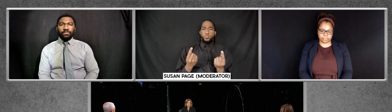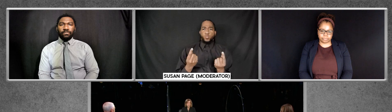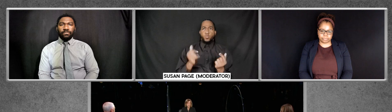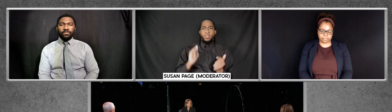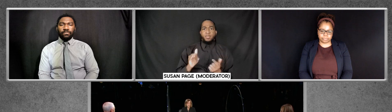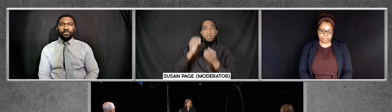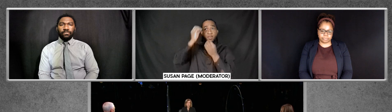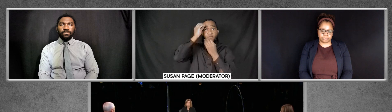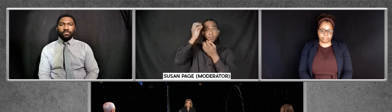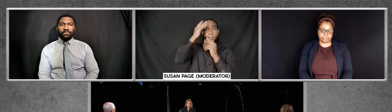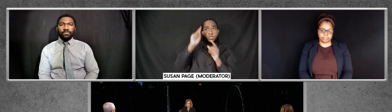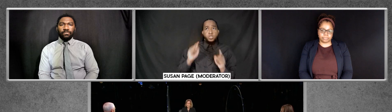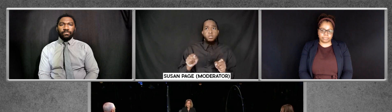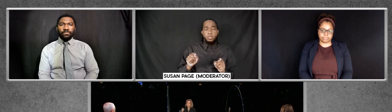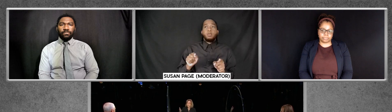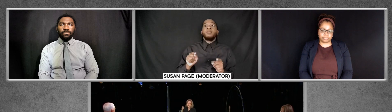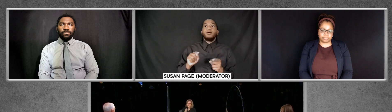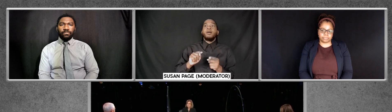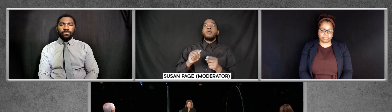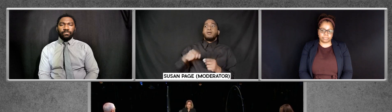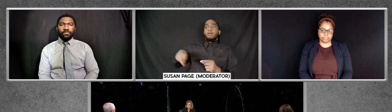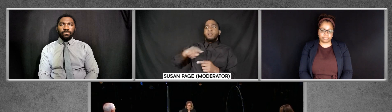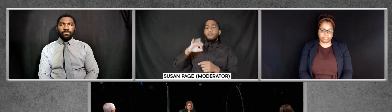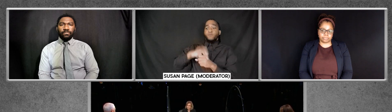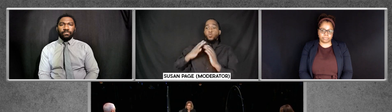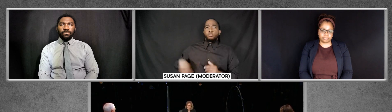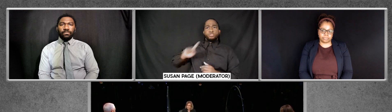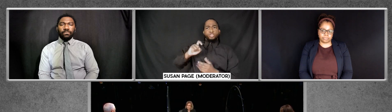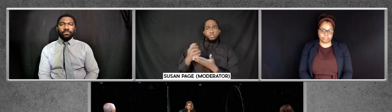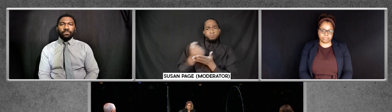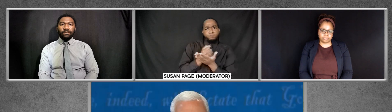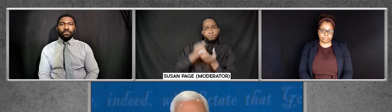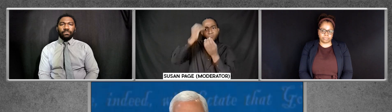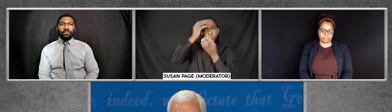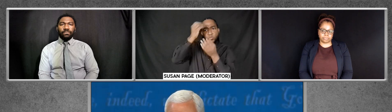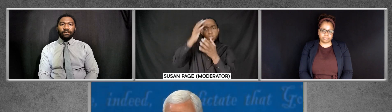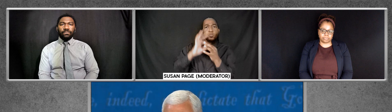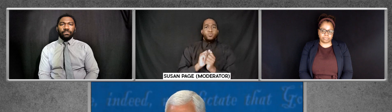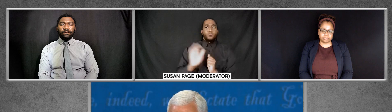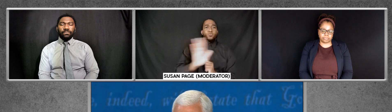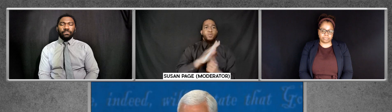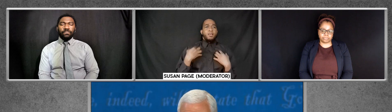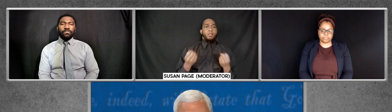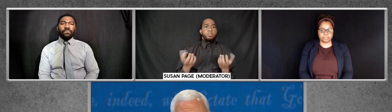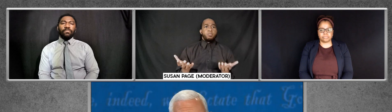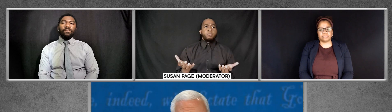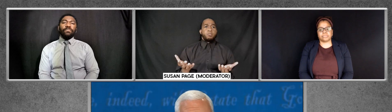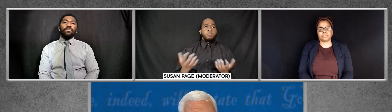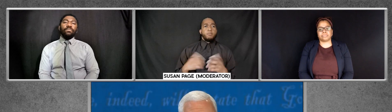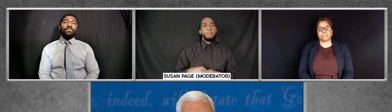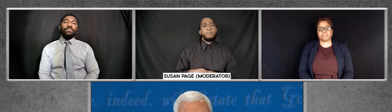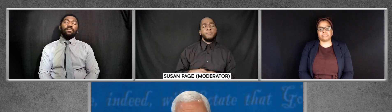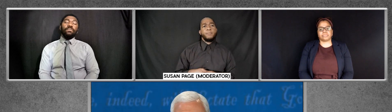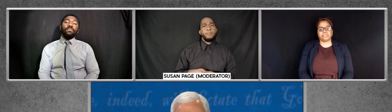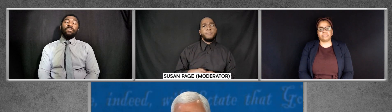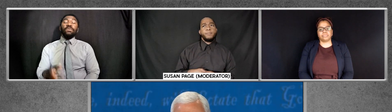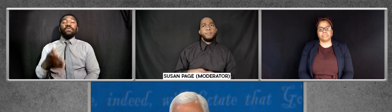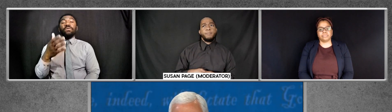voters deserve to know? Vice President Pence, would you like to go first? Well, Susan, thank you.